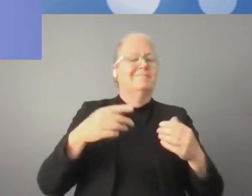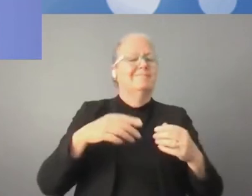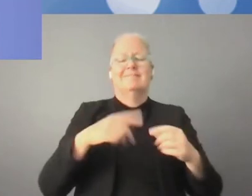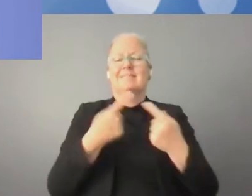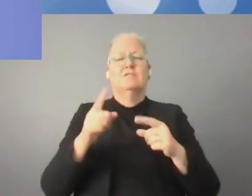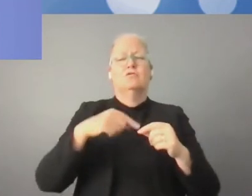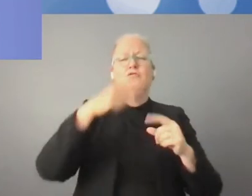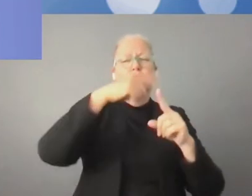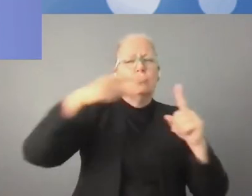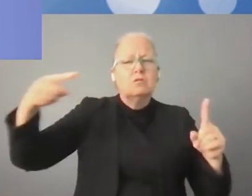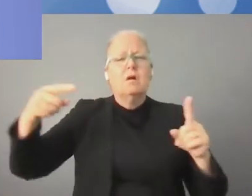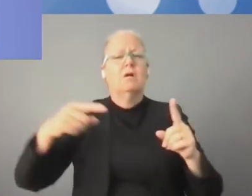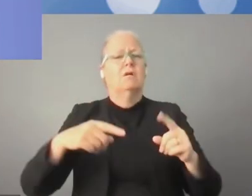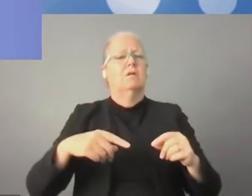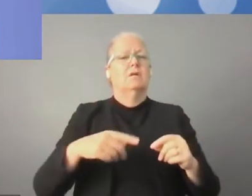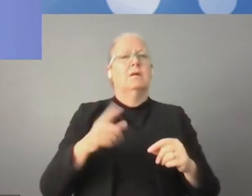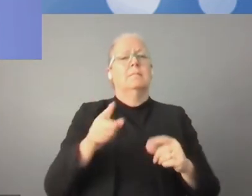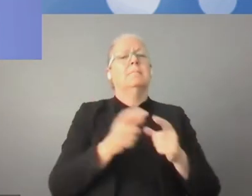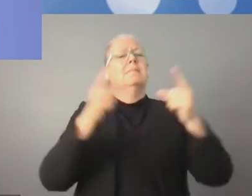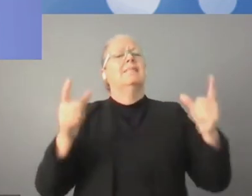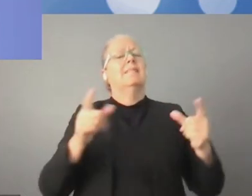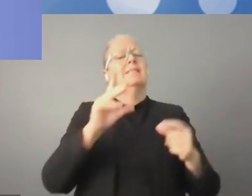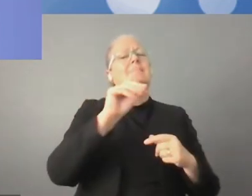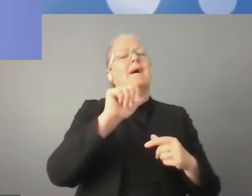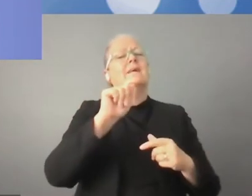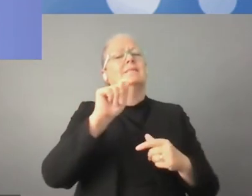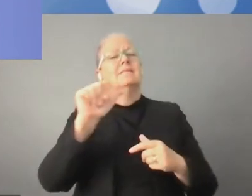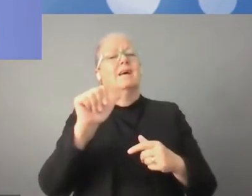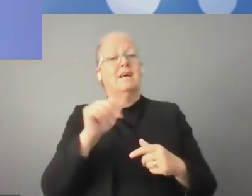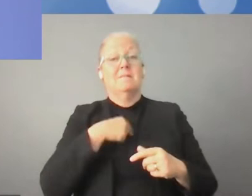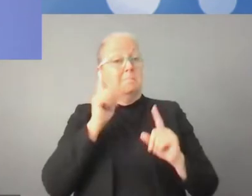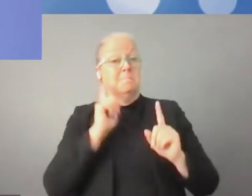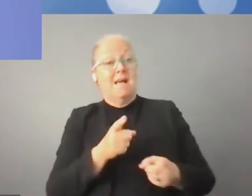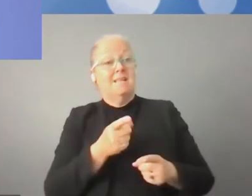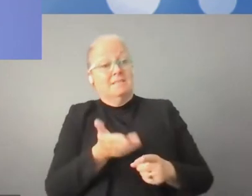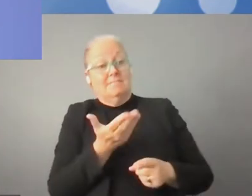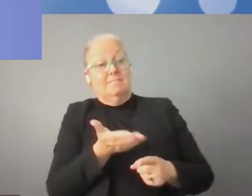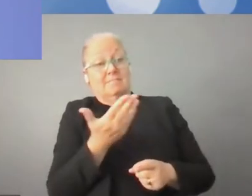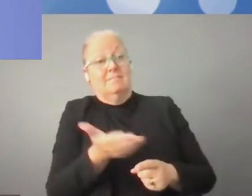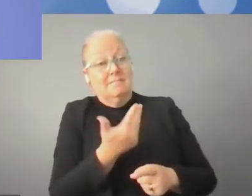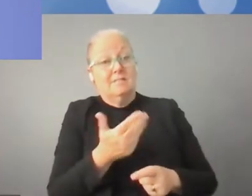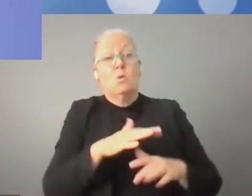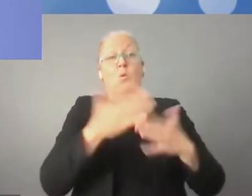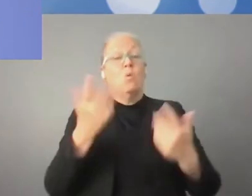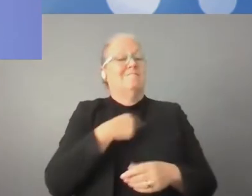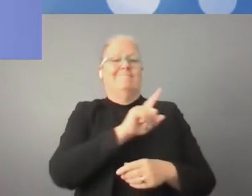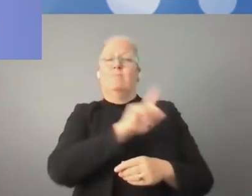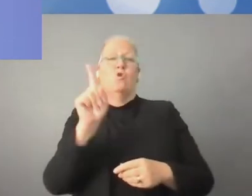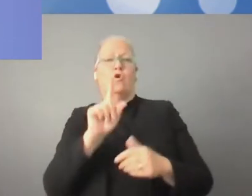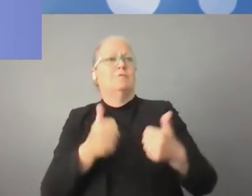these technologies otherwise we will not be competitive the second challenge is about the workforce